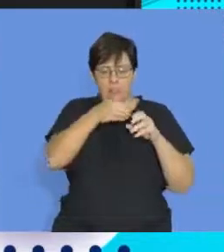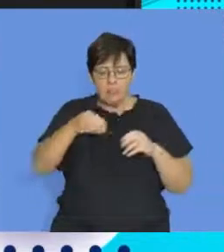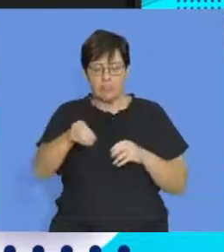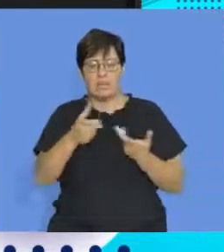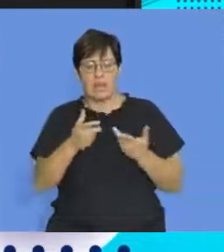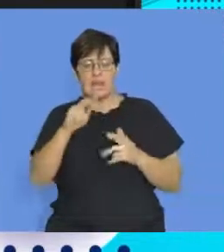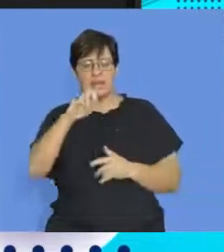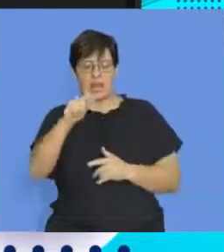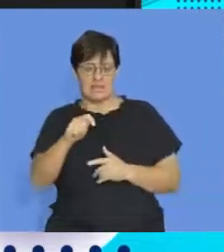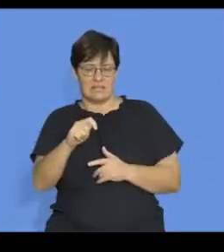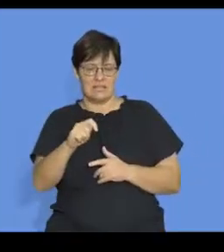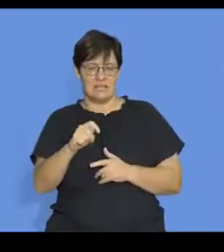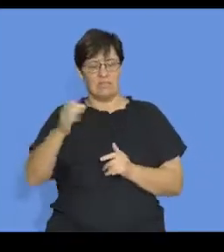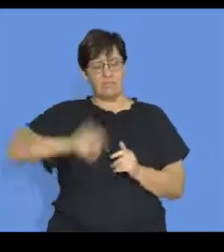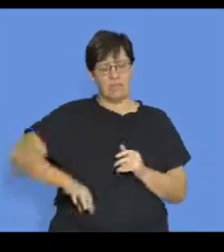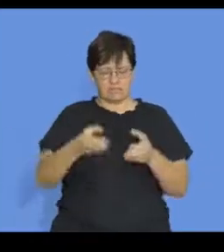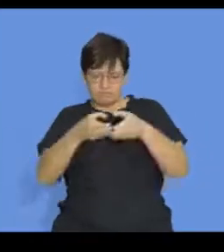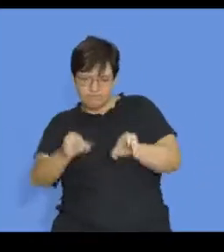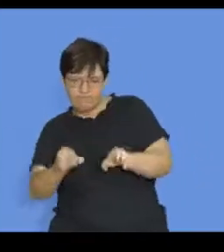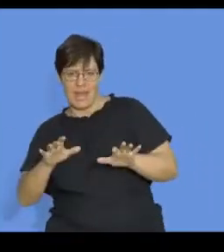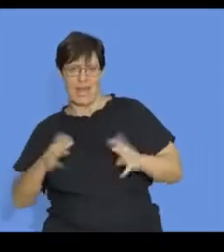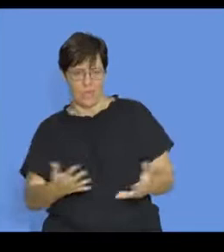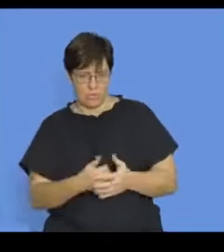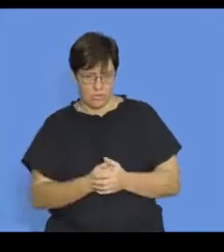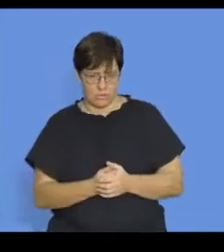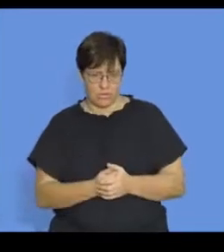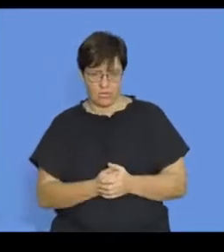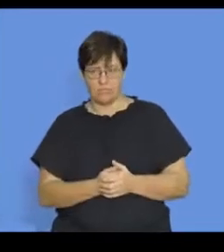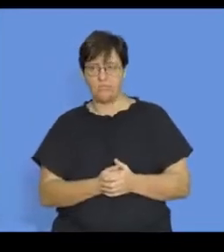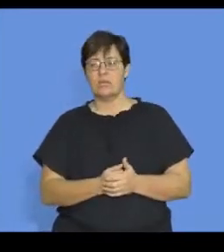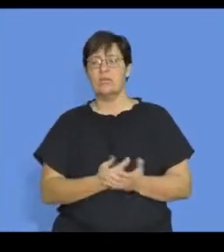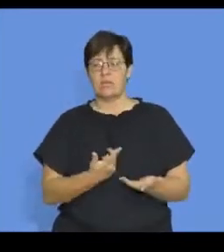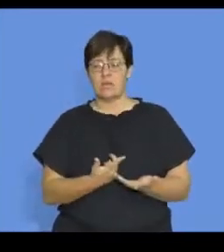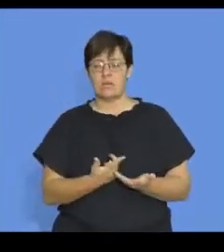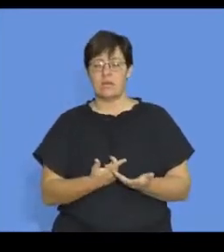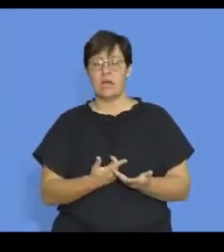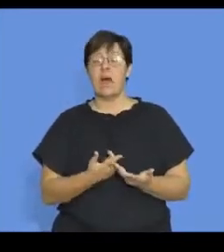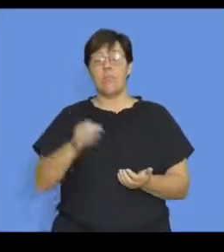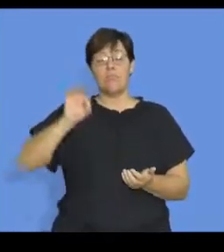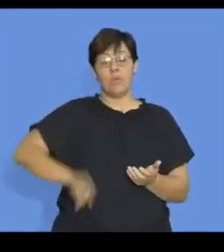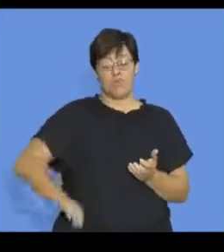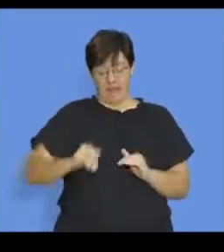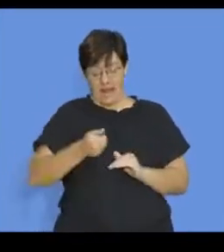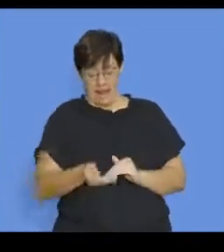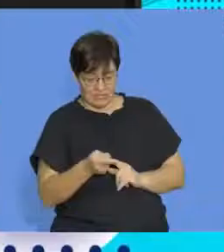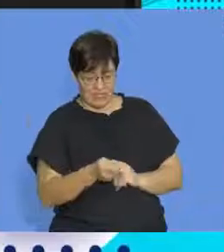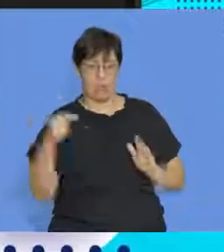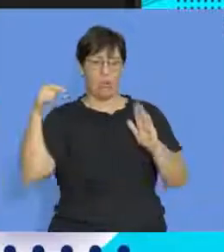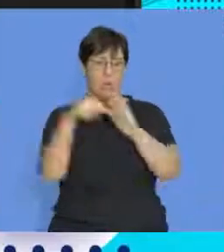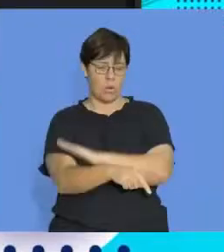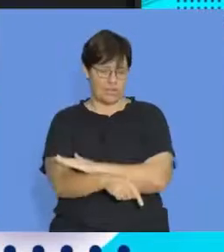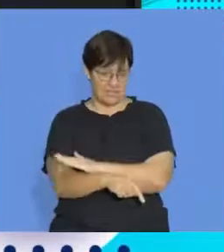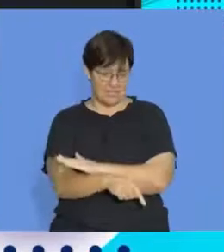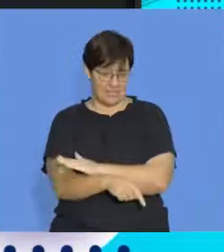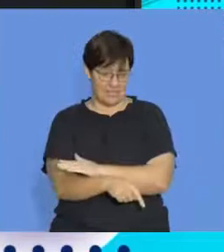appropriating net profit? Remaining profit and loss, a very, very important concept. We